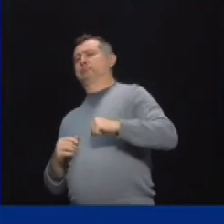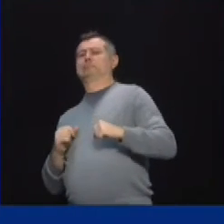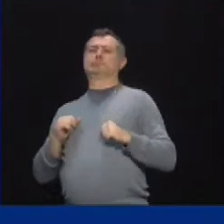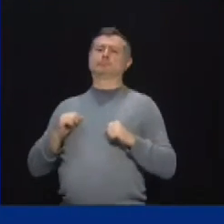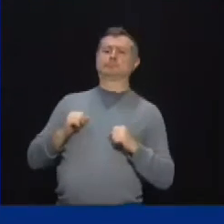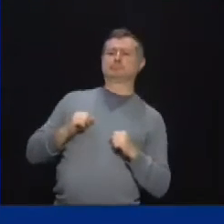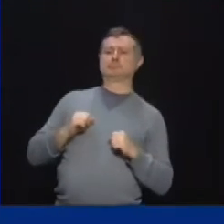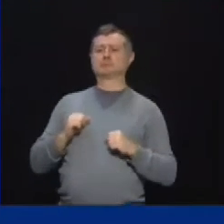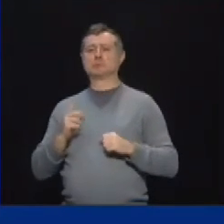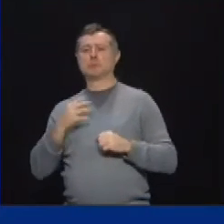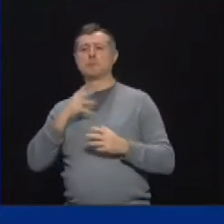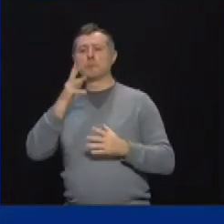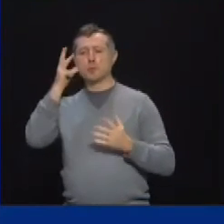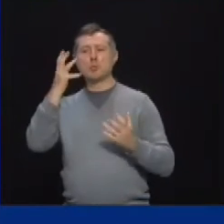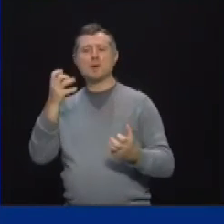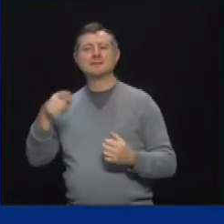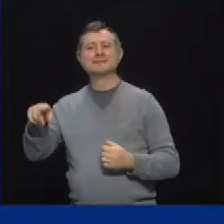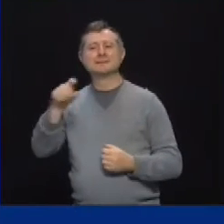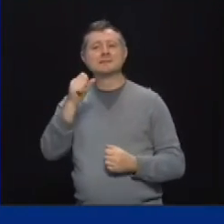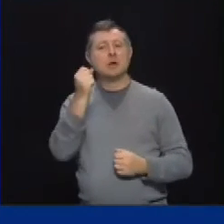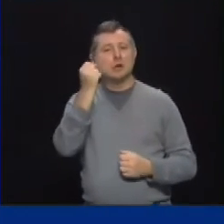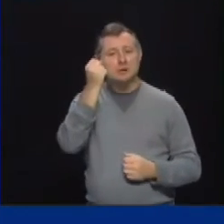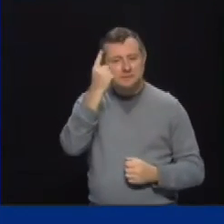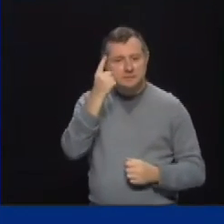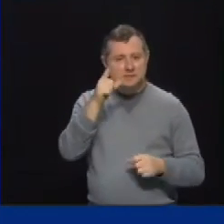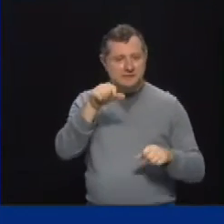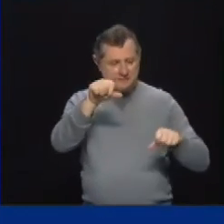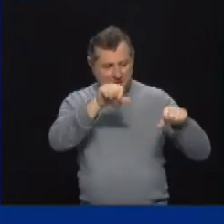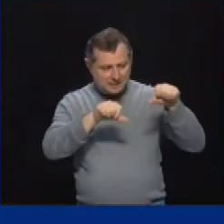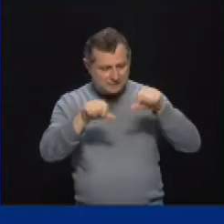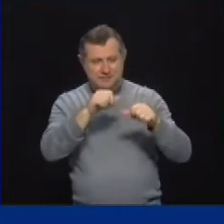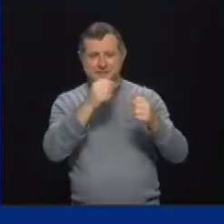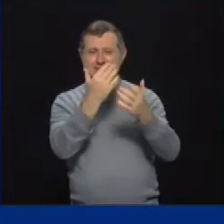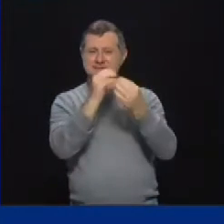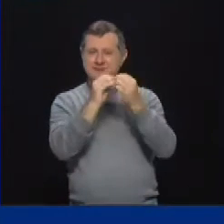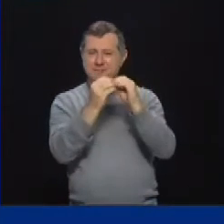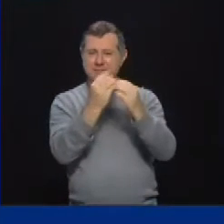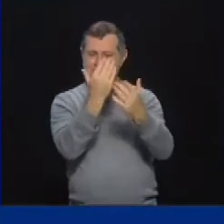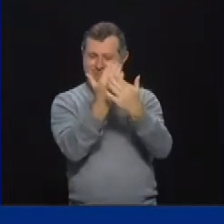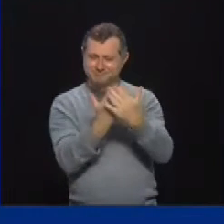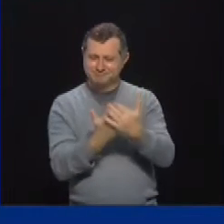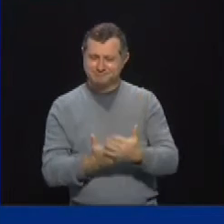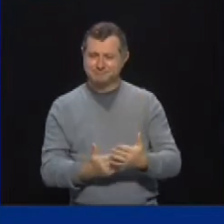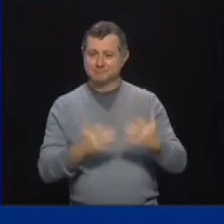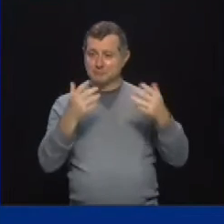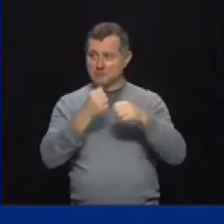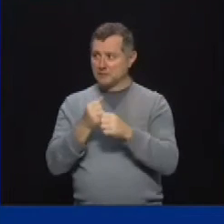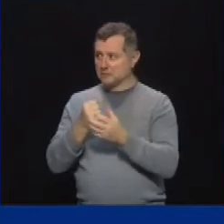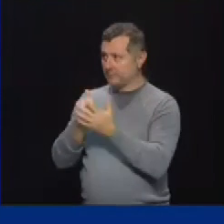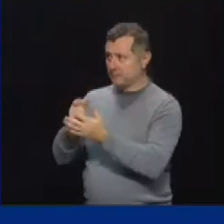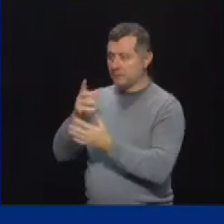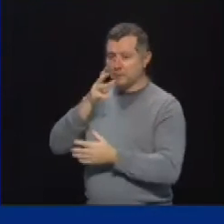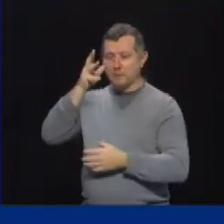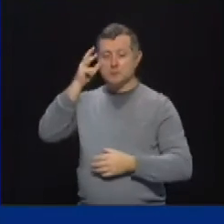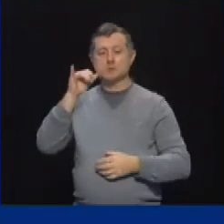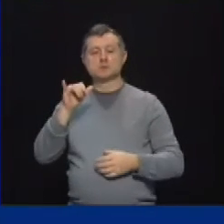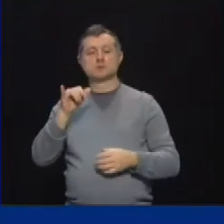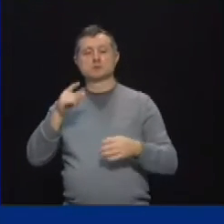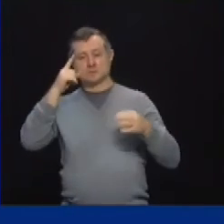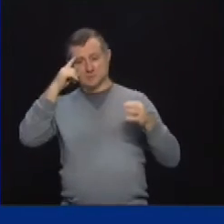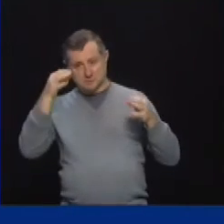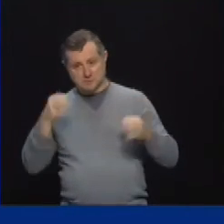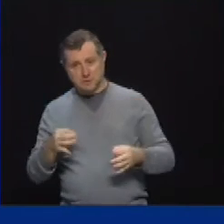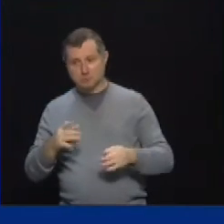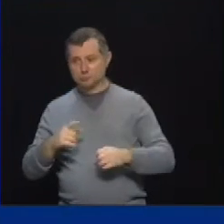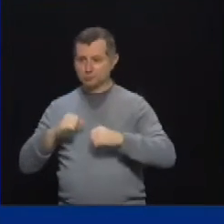that should lead them to the same conclusion we all have, that this is the best thing you can do for your child if you want to protect them from this